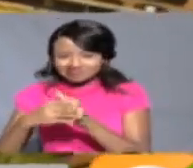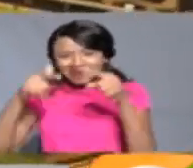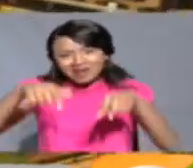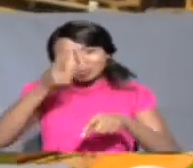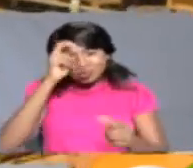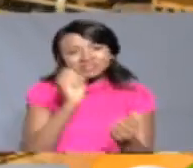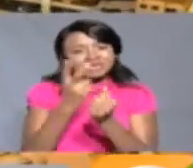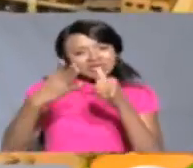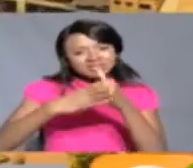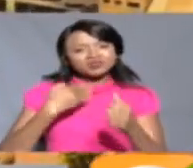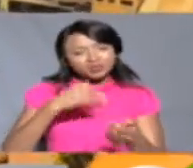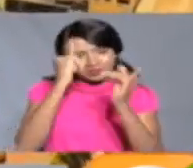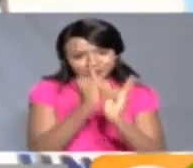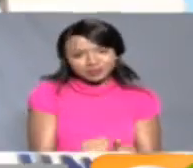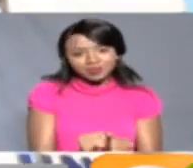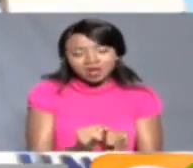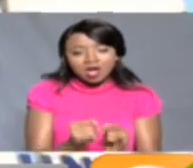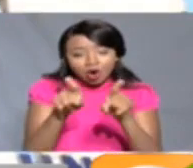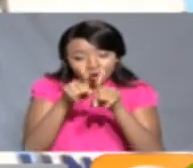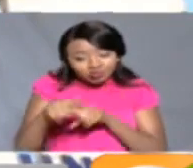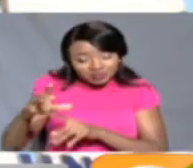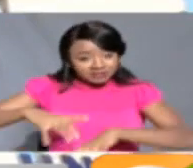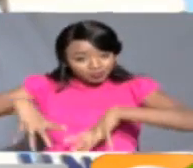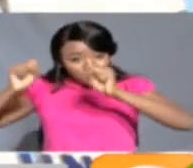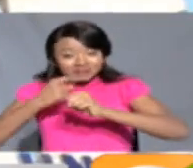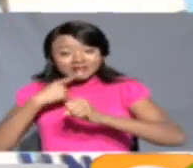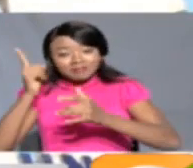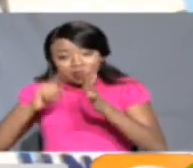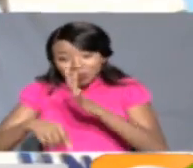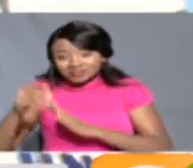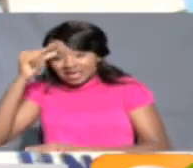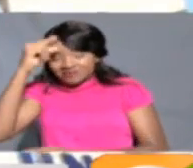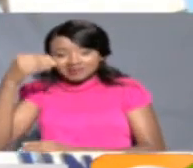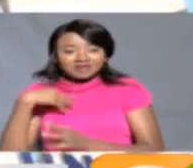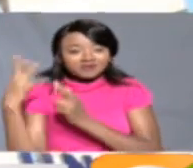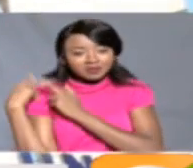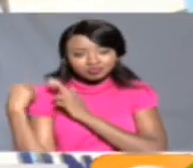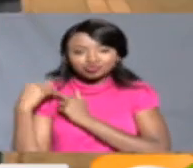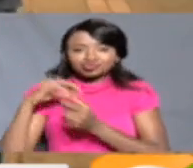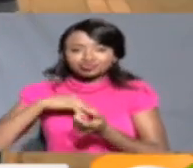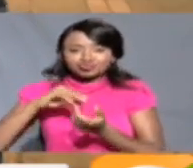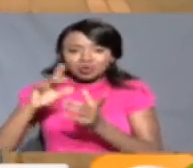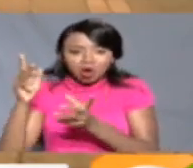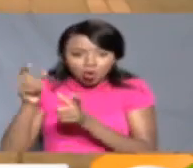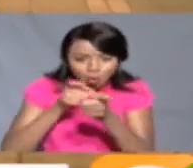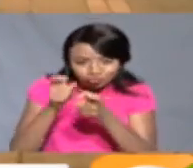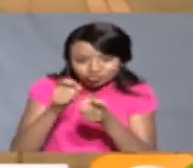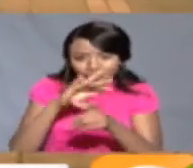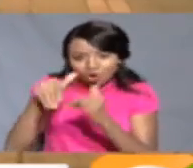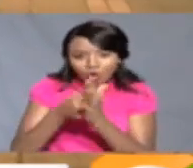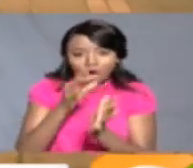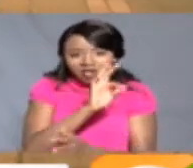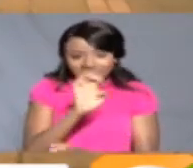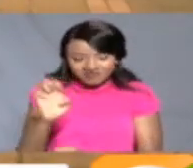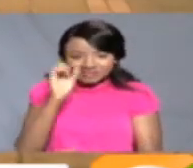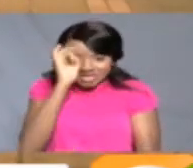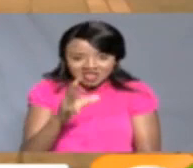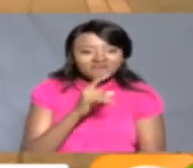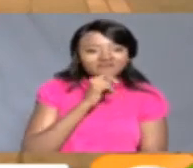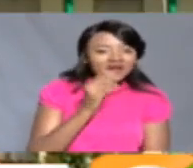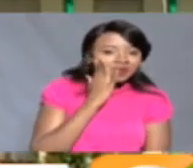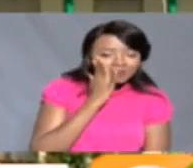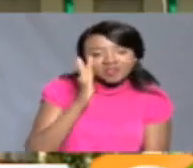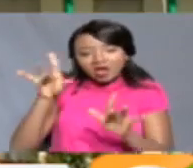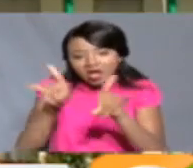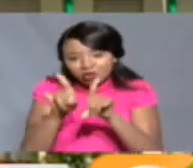proposal, Professor Duol argues that the government has an option of covering the proposed fees in totality if the students and parents were to be laid off